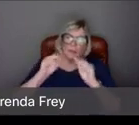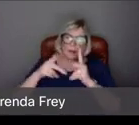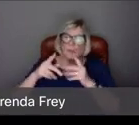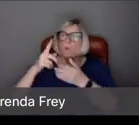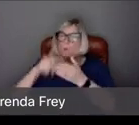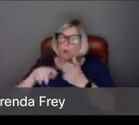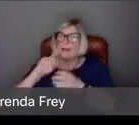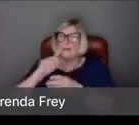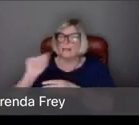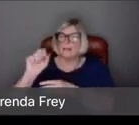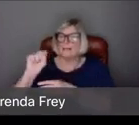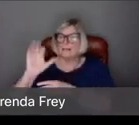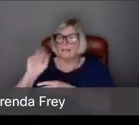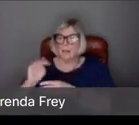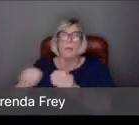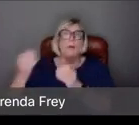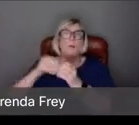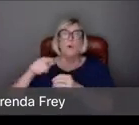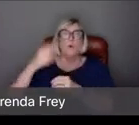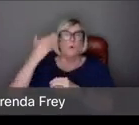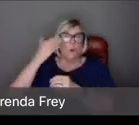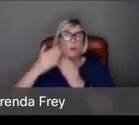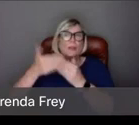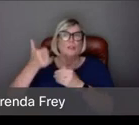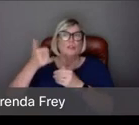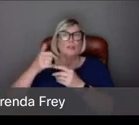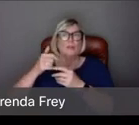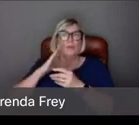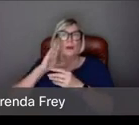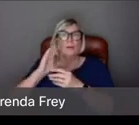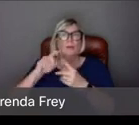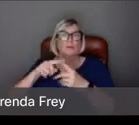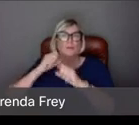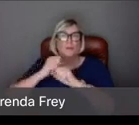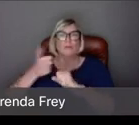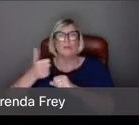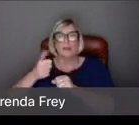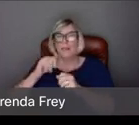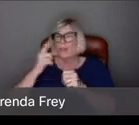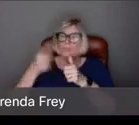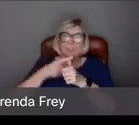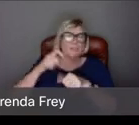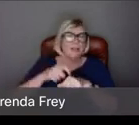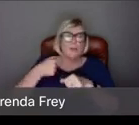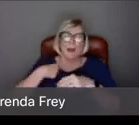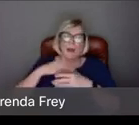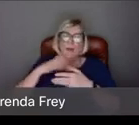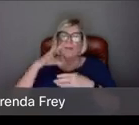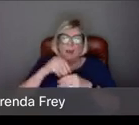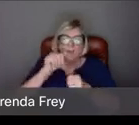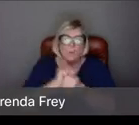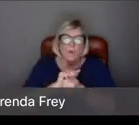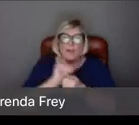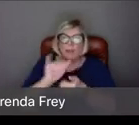you know, the easier it is to protect yourself. And the first time I was involved in that week and helping with the